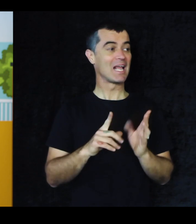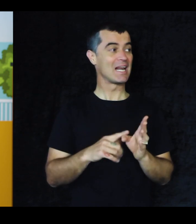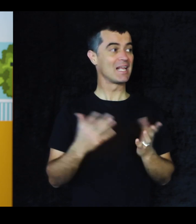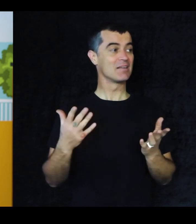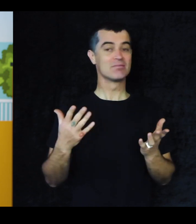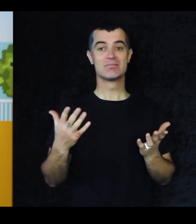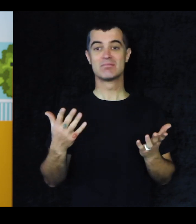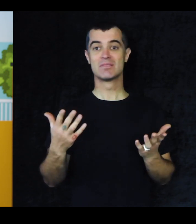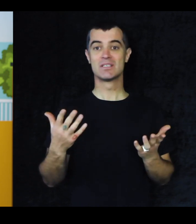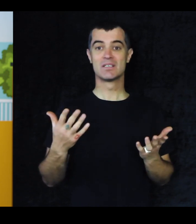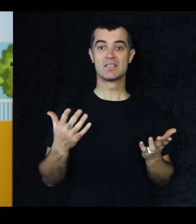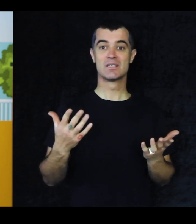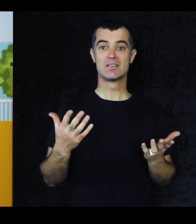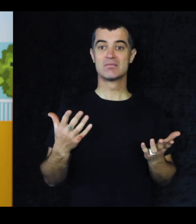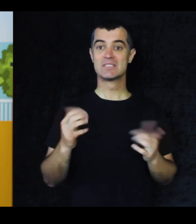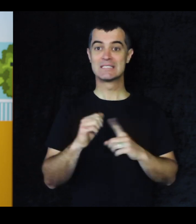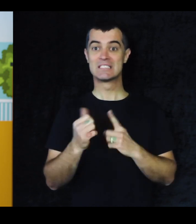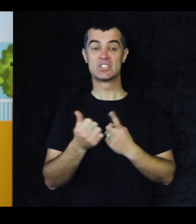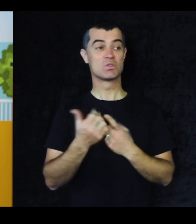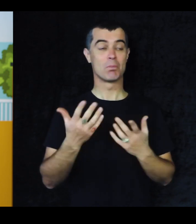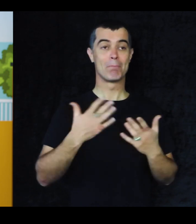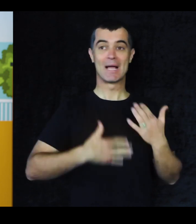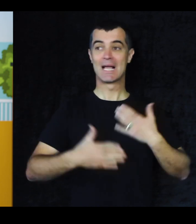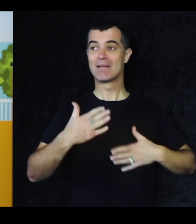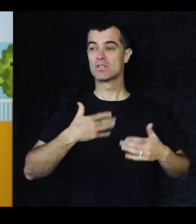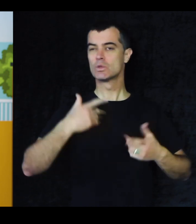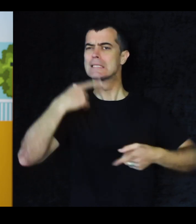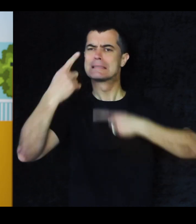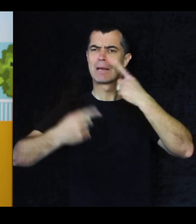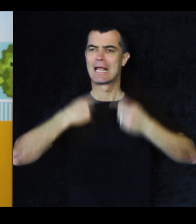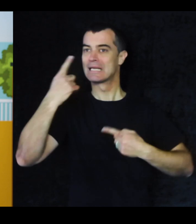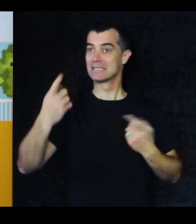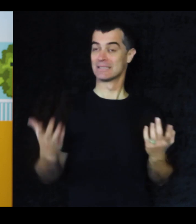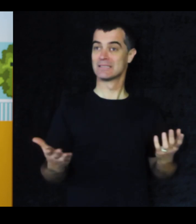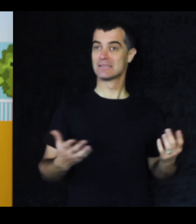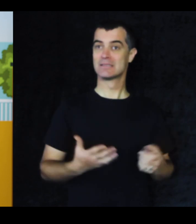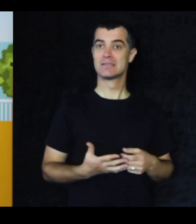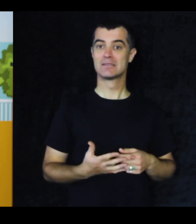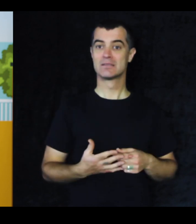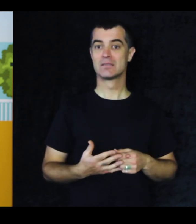any sort of errant or awry behaviours to be explained,